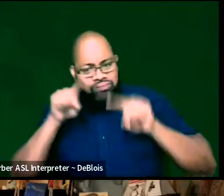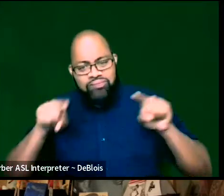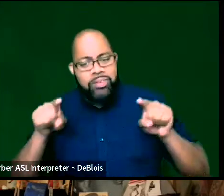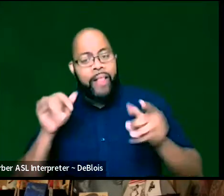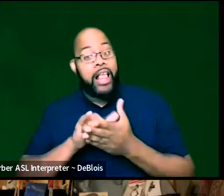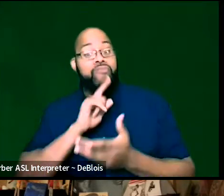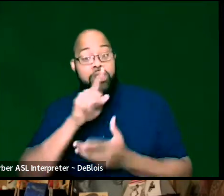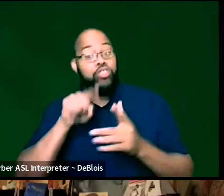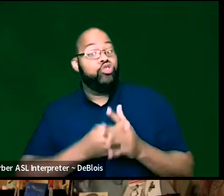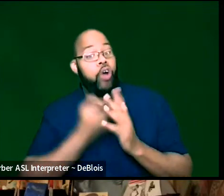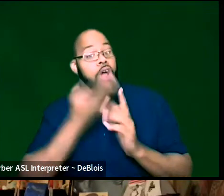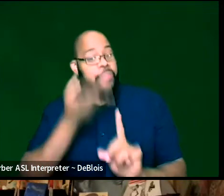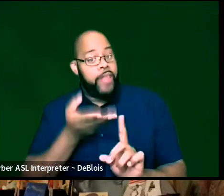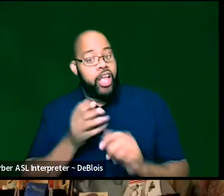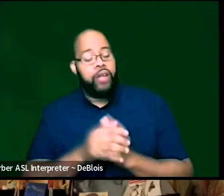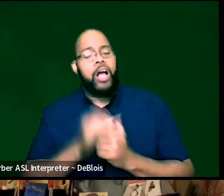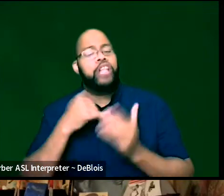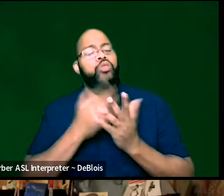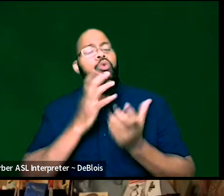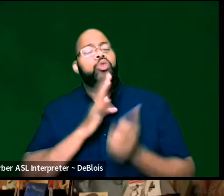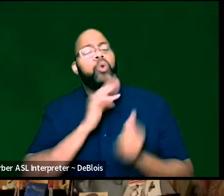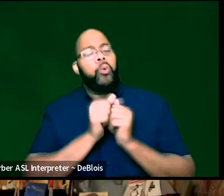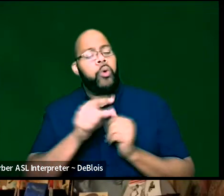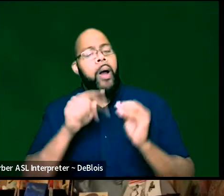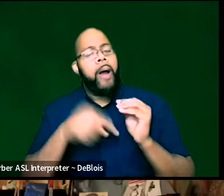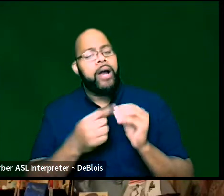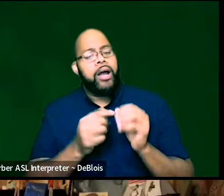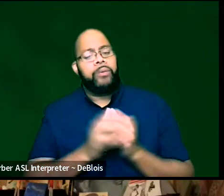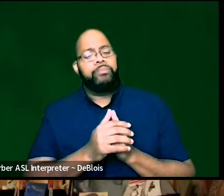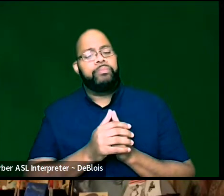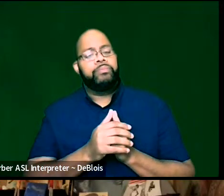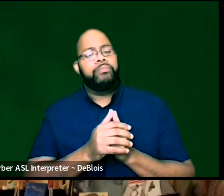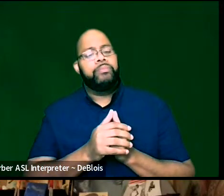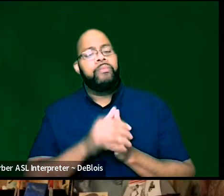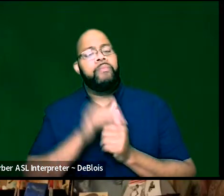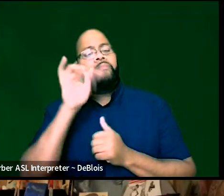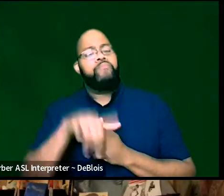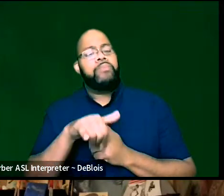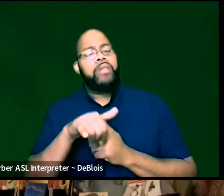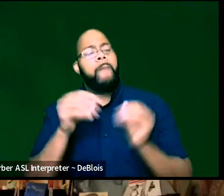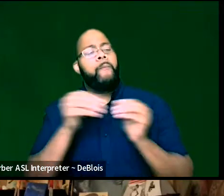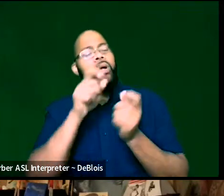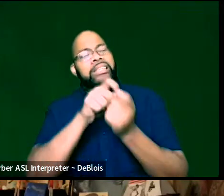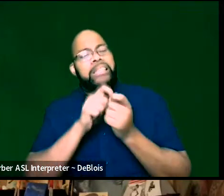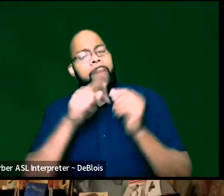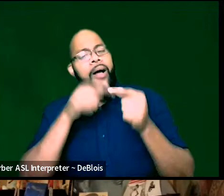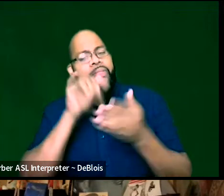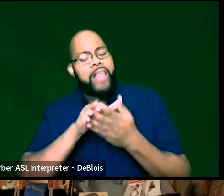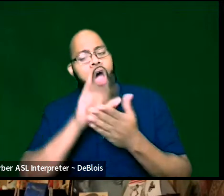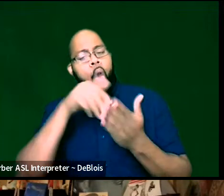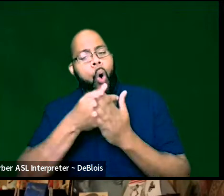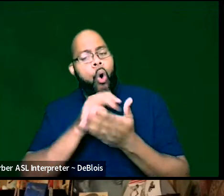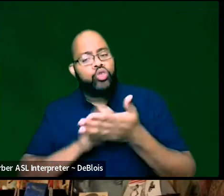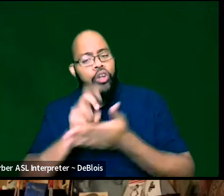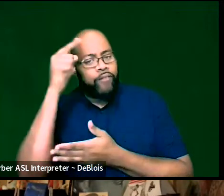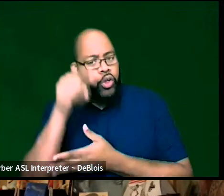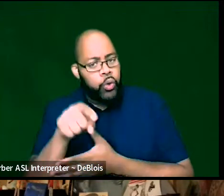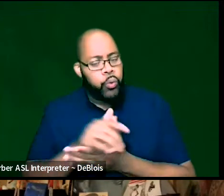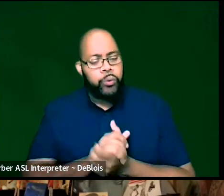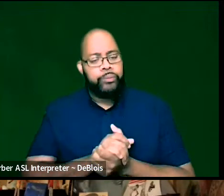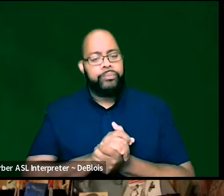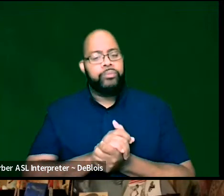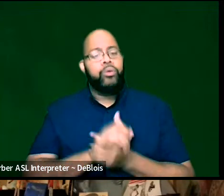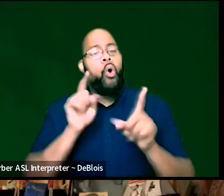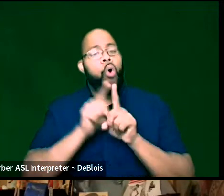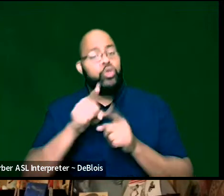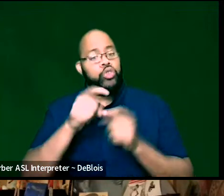where it starts. And I just want to talk to you about those, more detail about that whole journey for you.